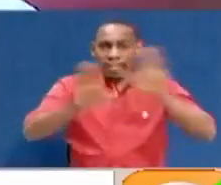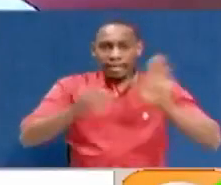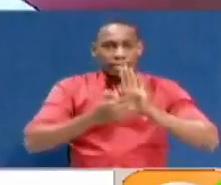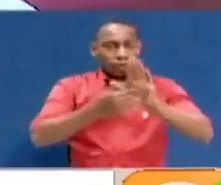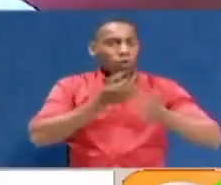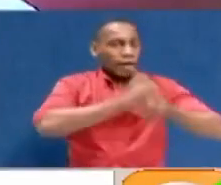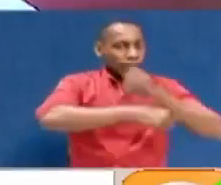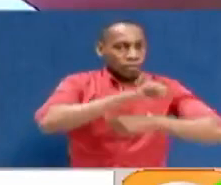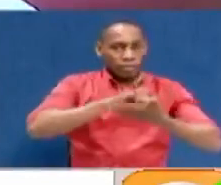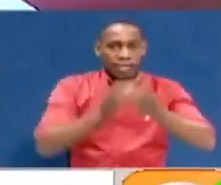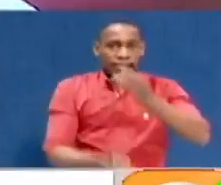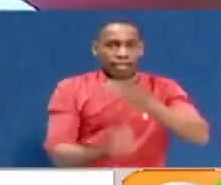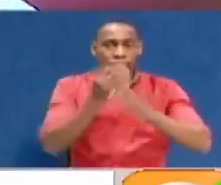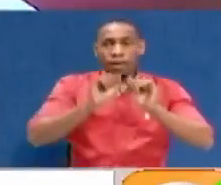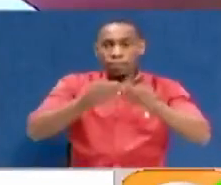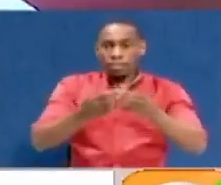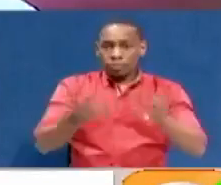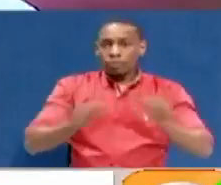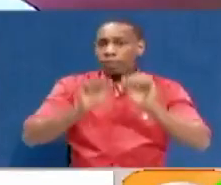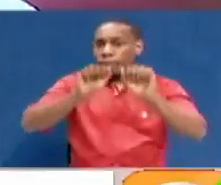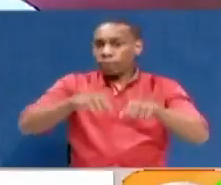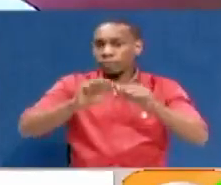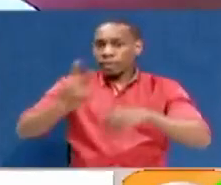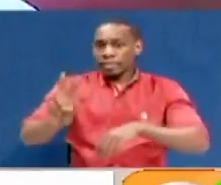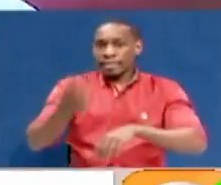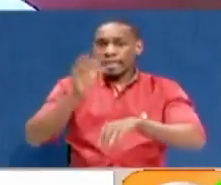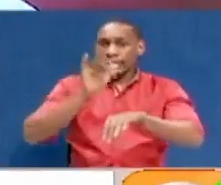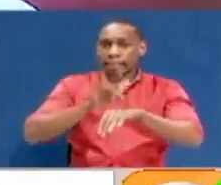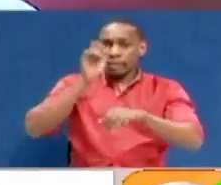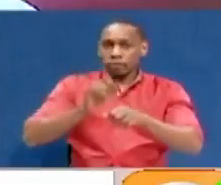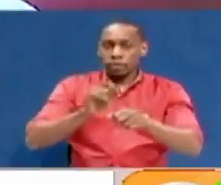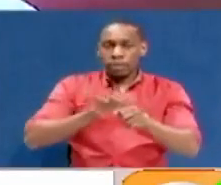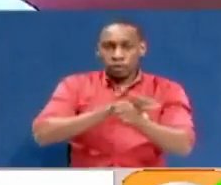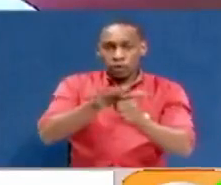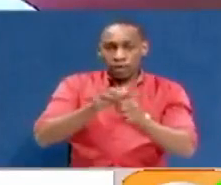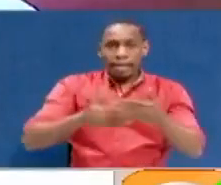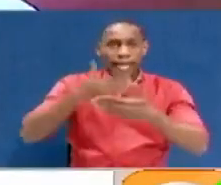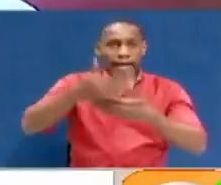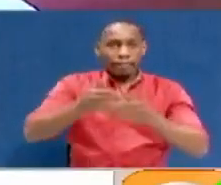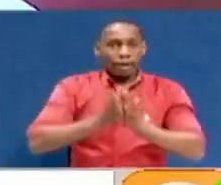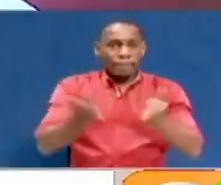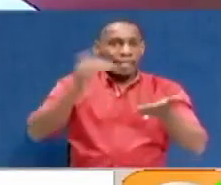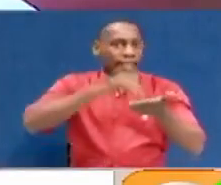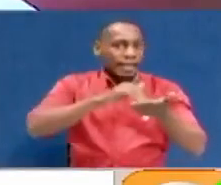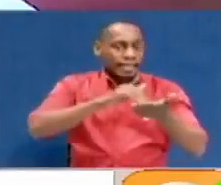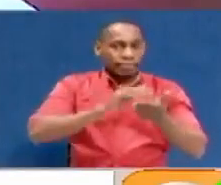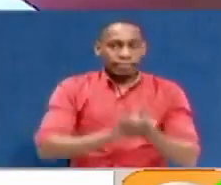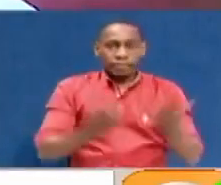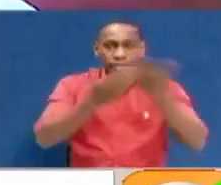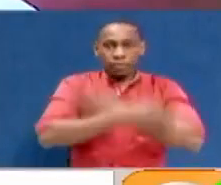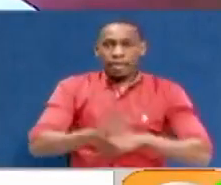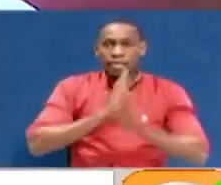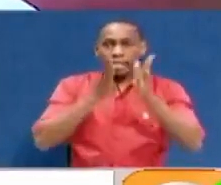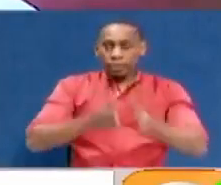state the measures put in place to deal with a possible second wave of infection after the reopening. Well, tonight,